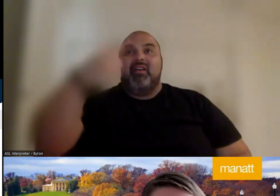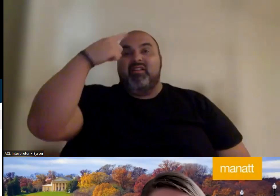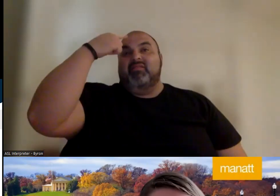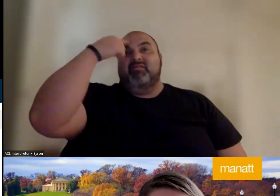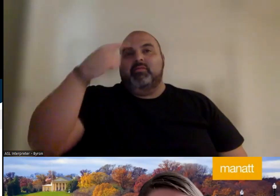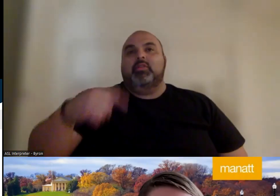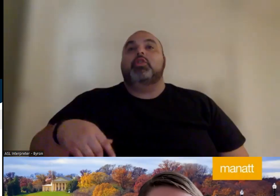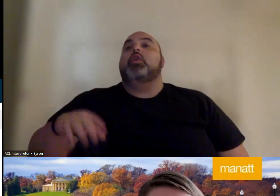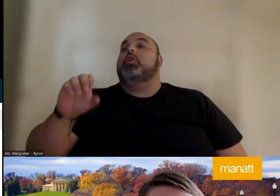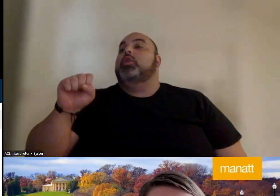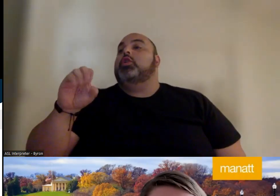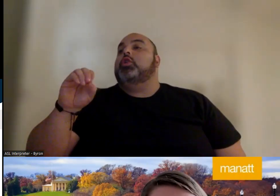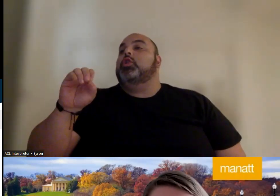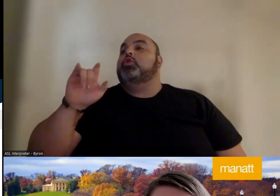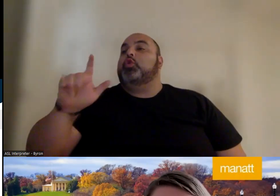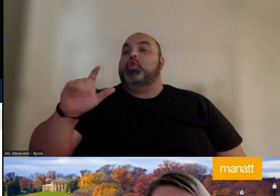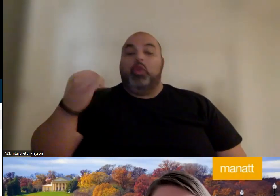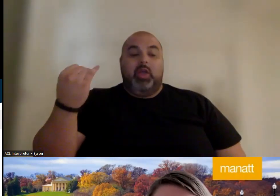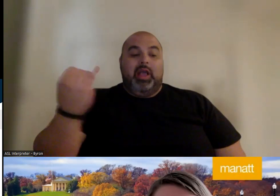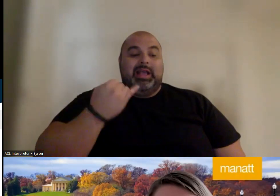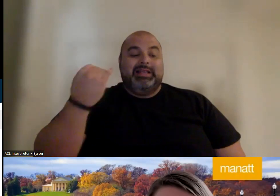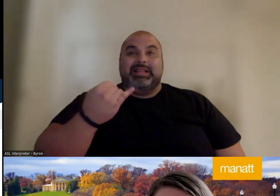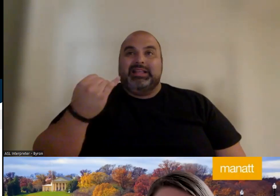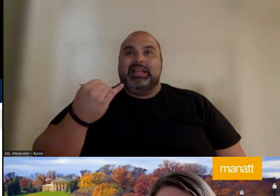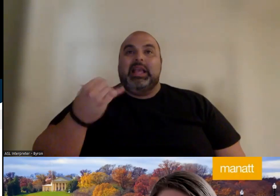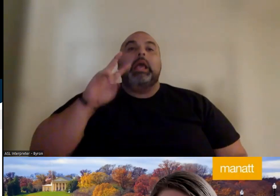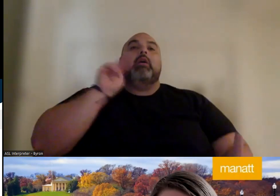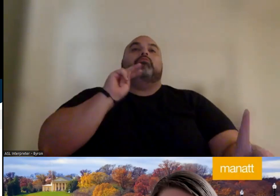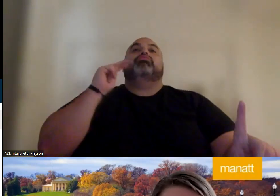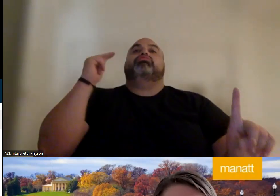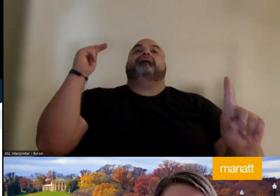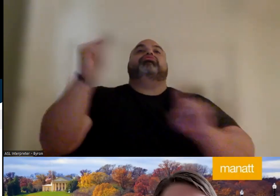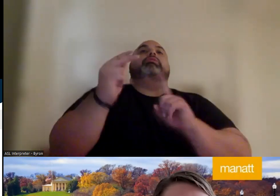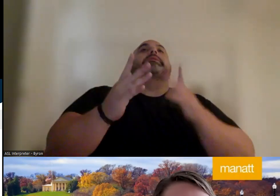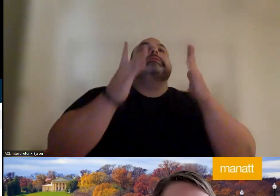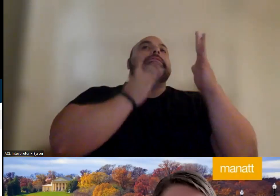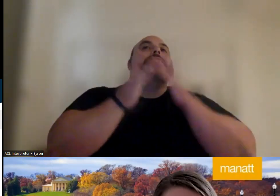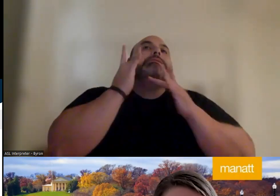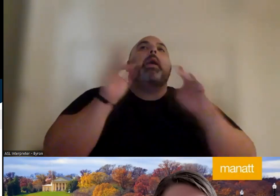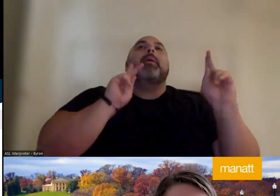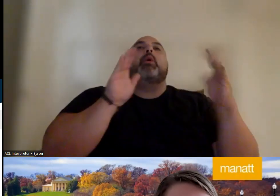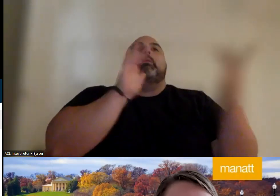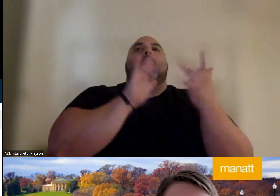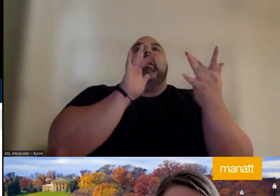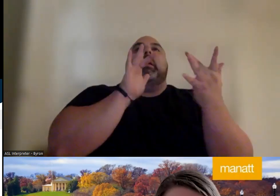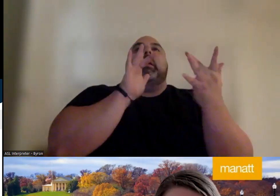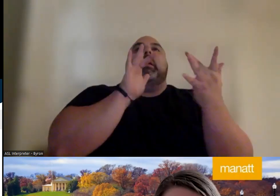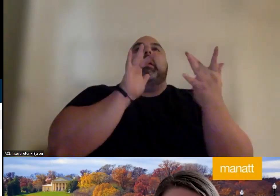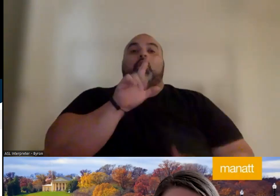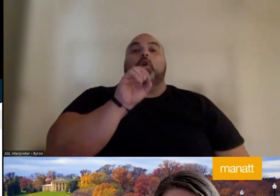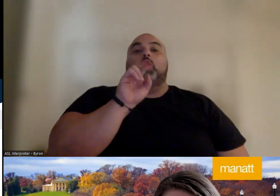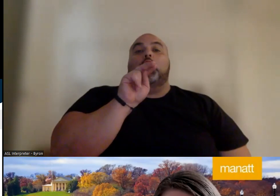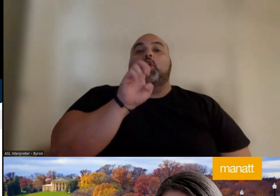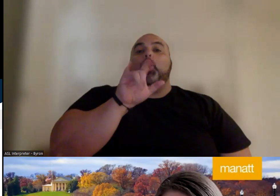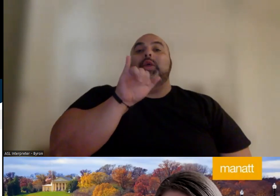social isolation is generally considered an objective measure of a lack of social contact, whereas loneliness is subjective